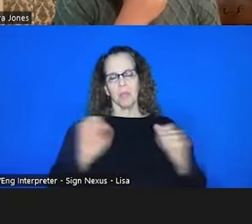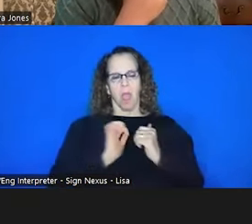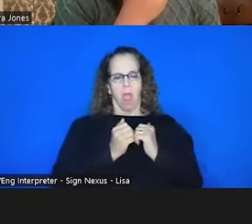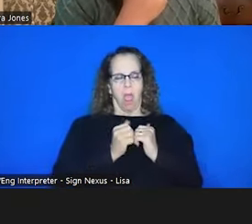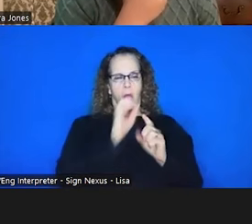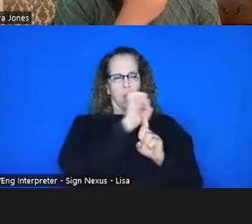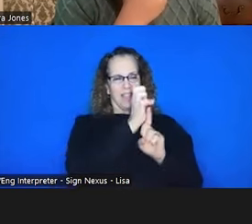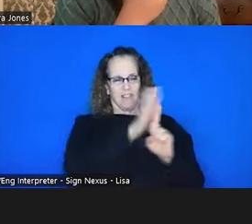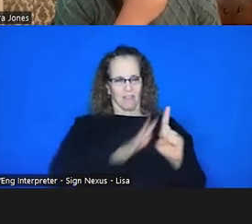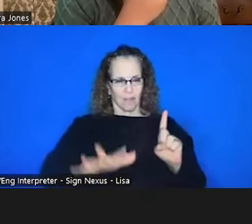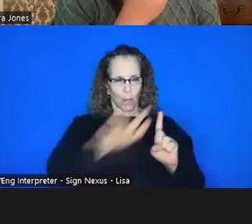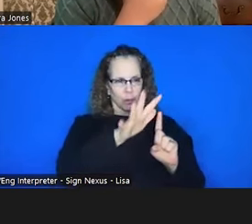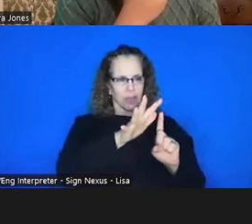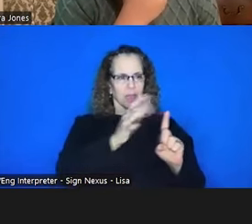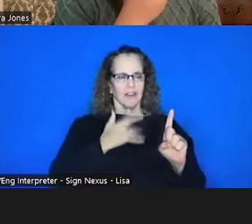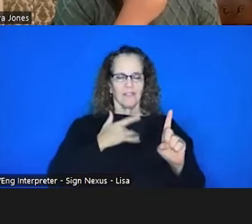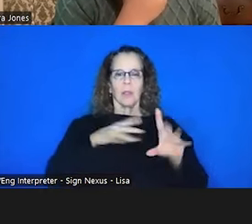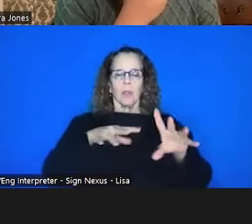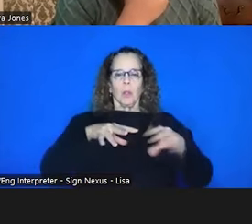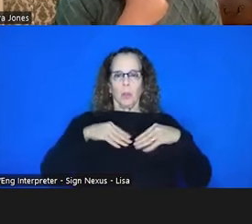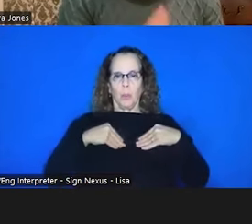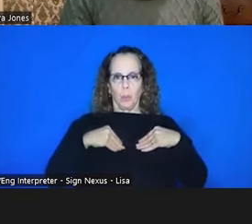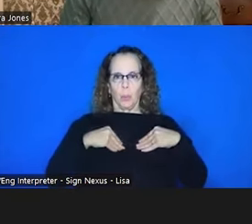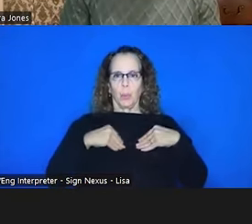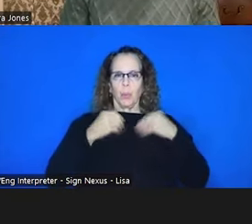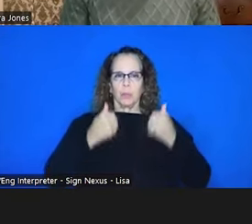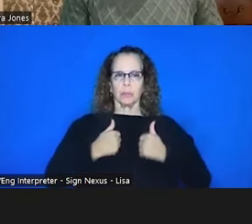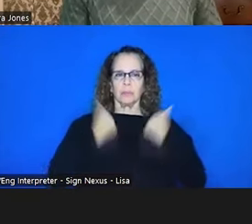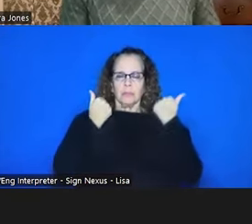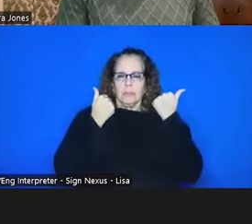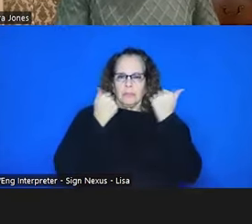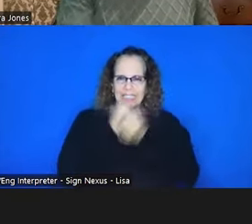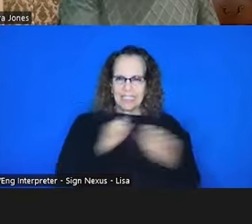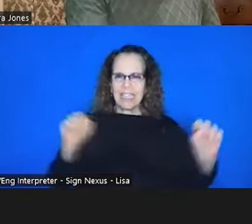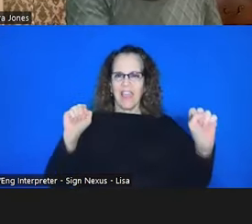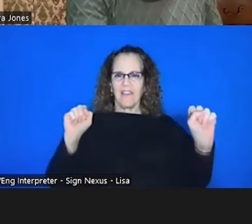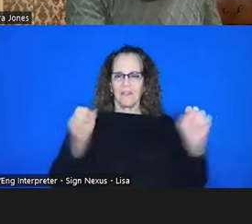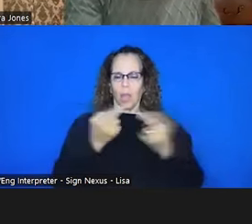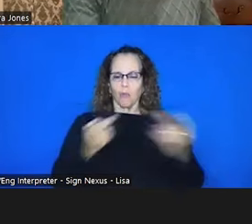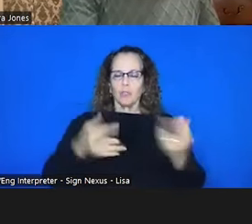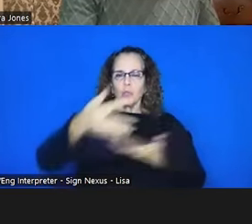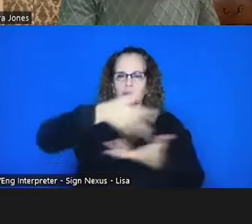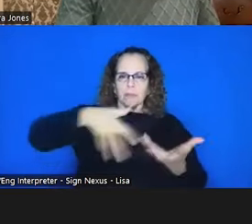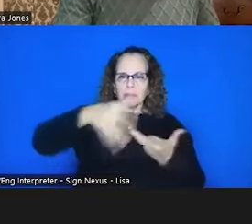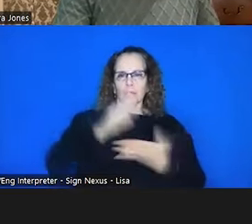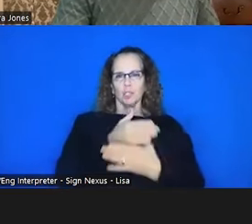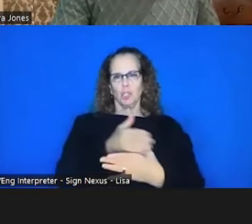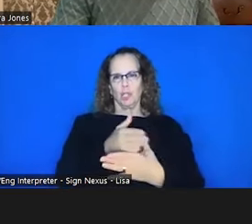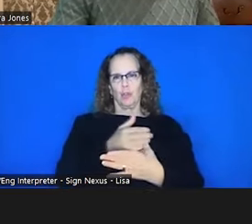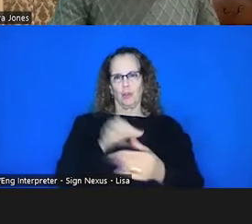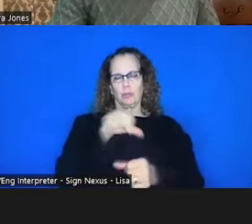allows TGNCMB staff members to thrive and to be able to resource share among one another, to be able